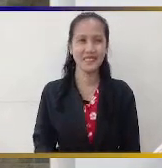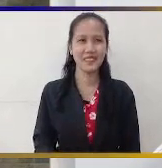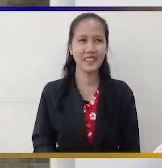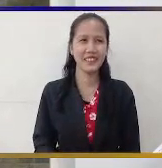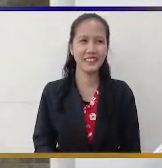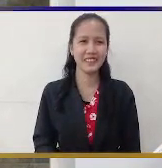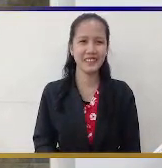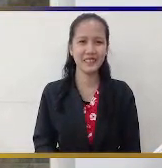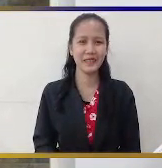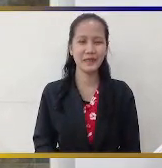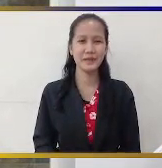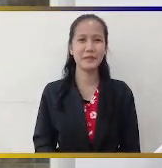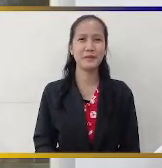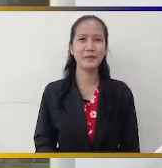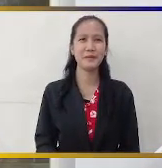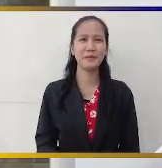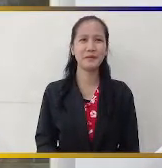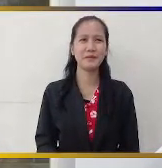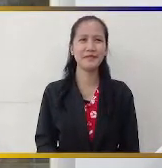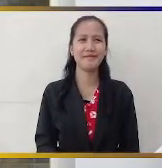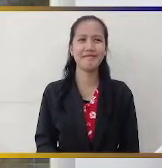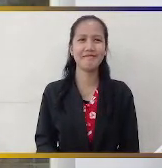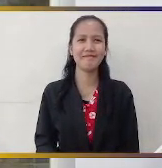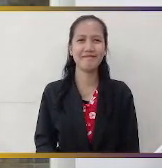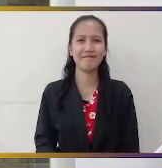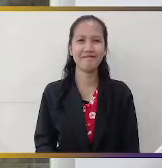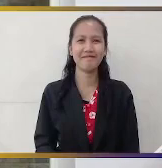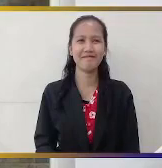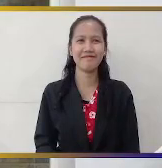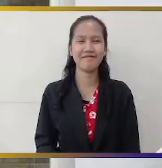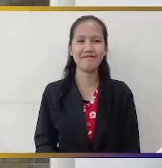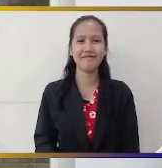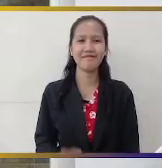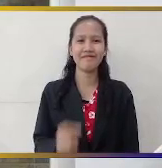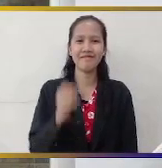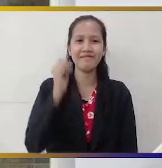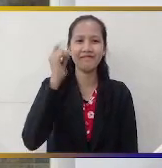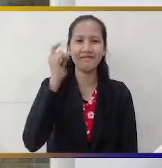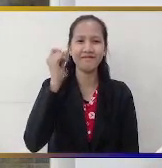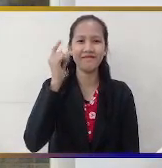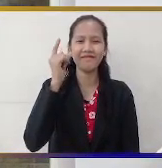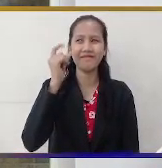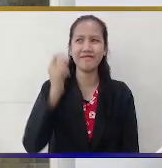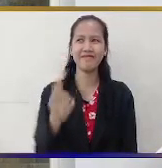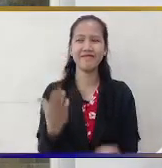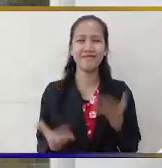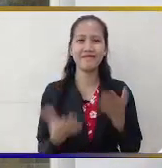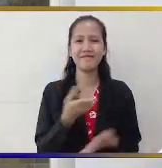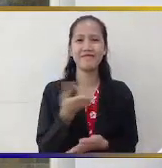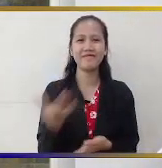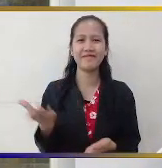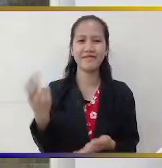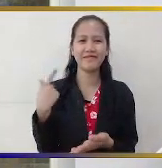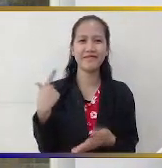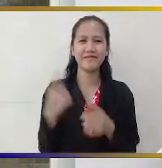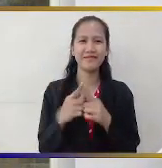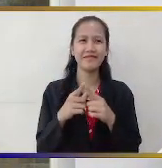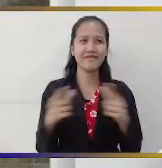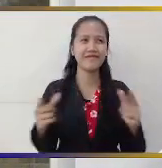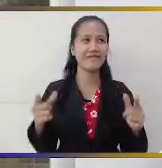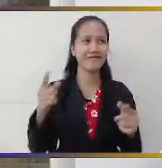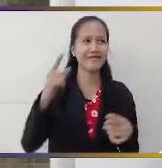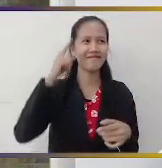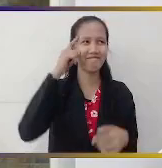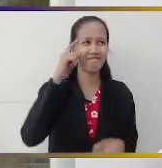I'm going to help these church plants. Oh, the great vision of your pastor up there in the northern parts by Baguio